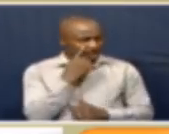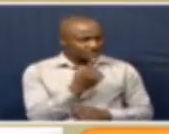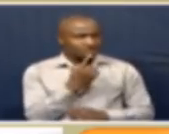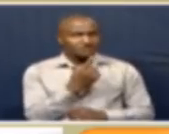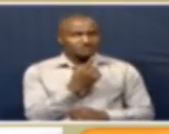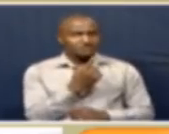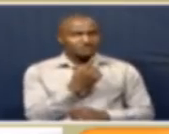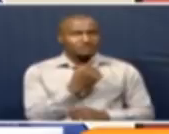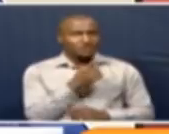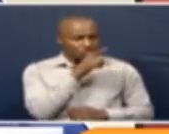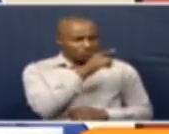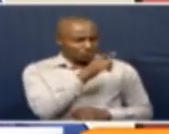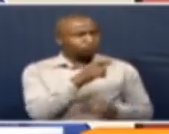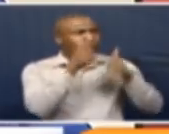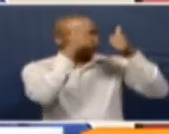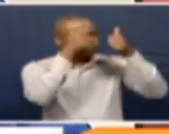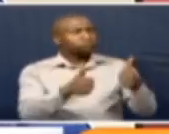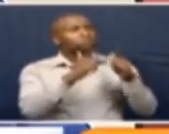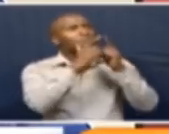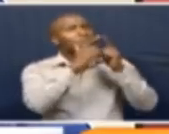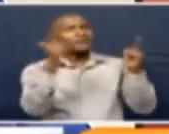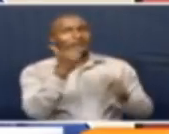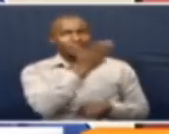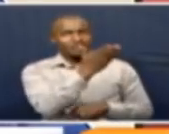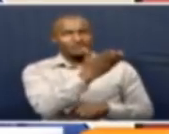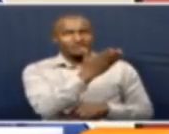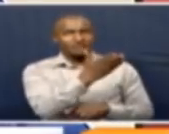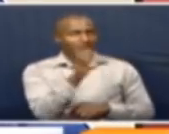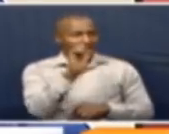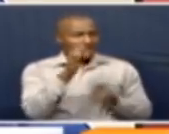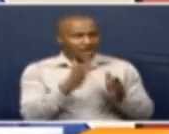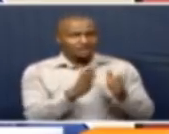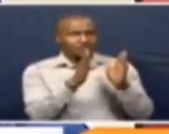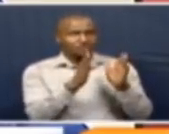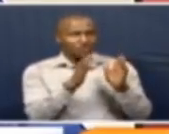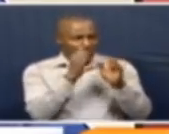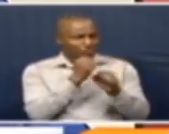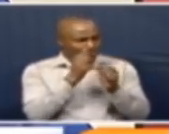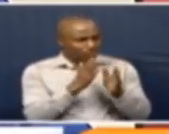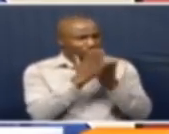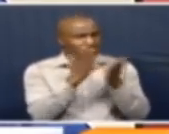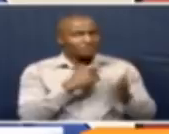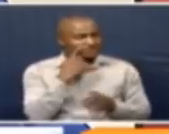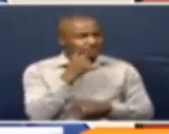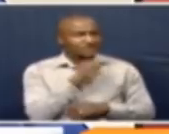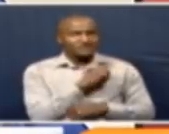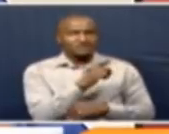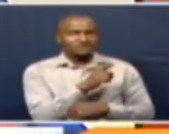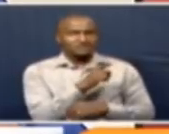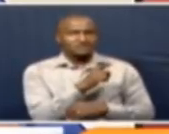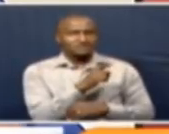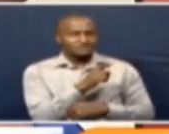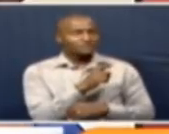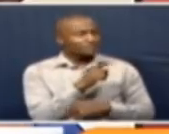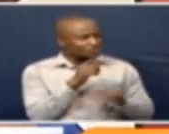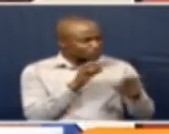prominent billboard of yours, I think on Langata Road or Ngong Road is somewhere. And so just take